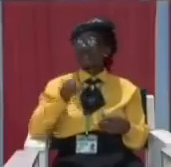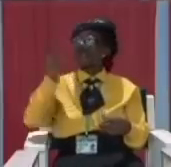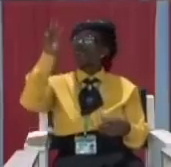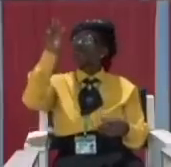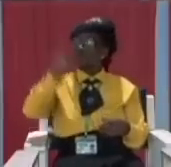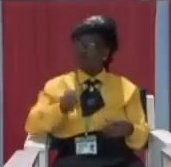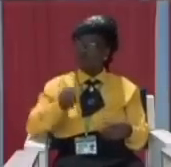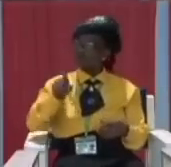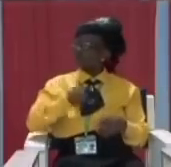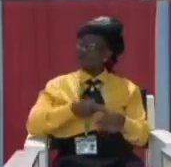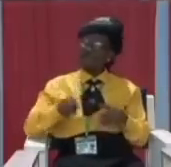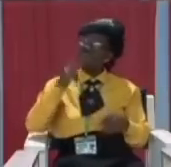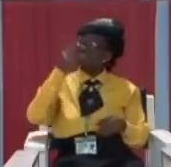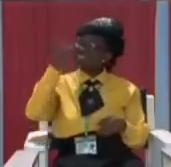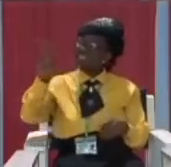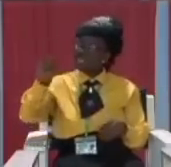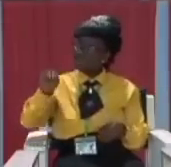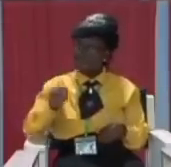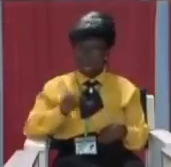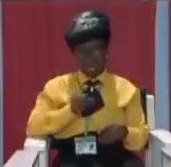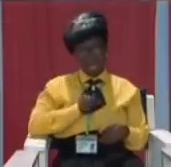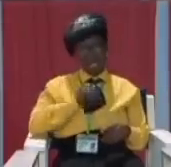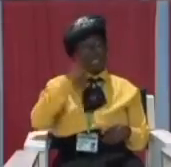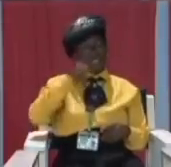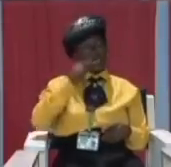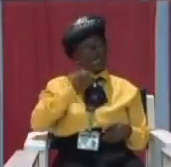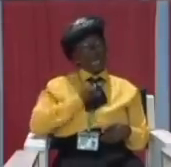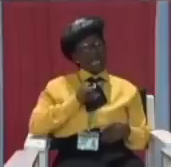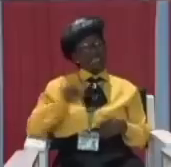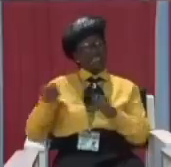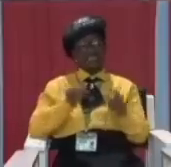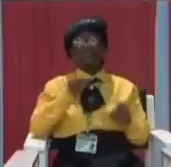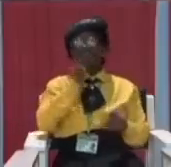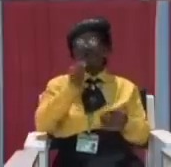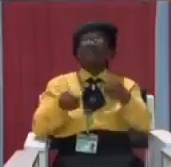I didn't come all the way from Africa